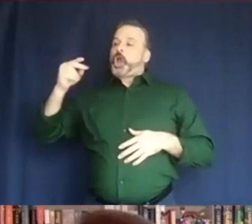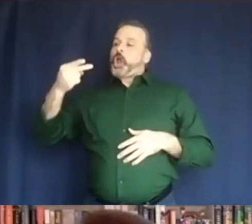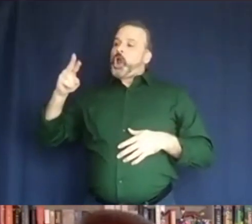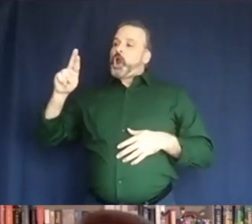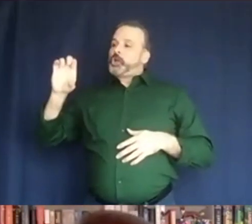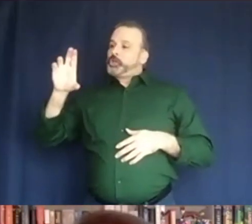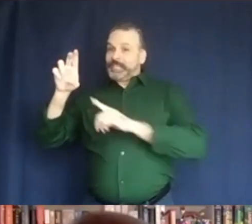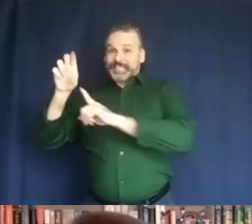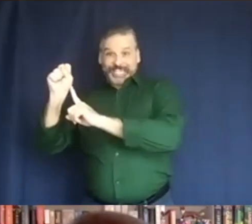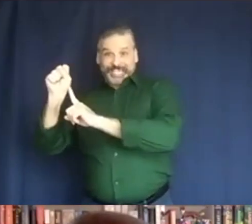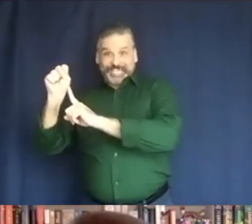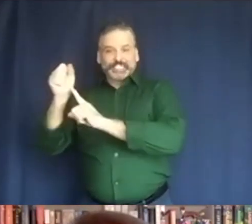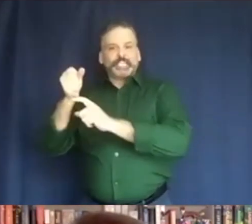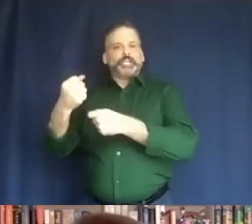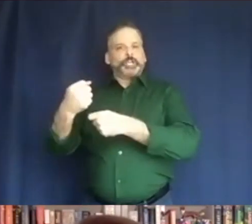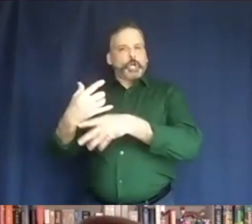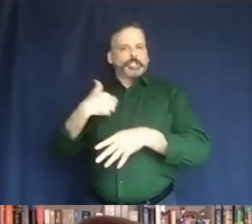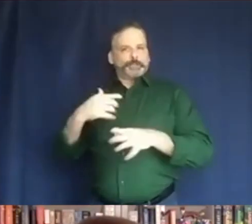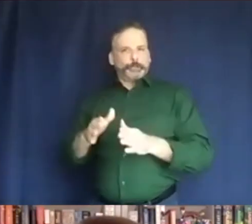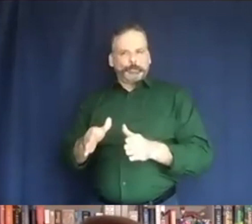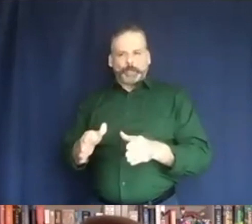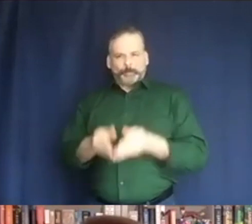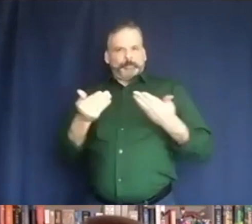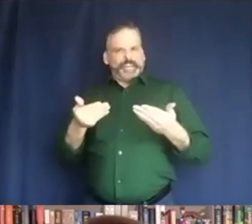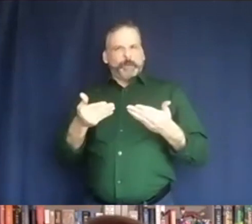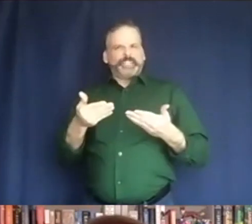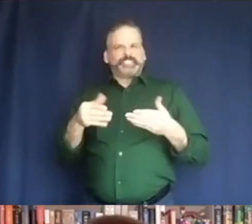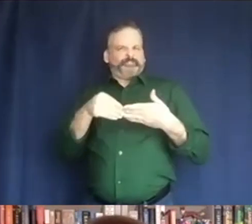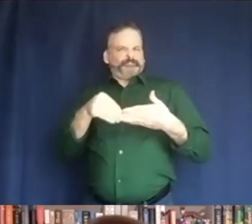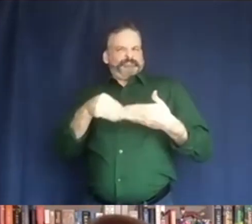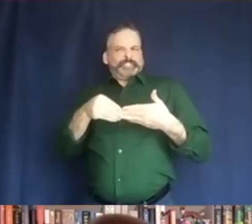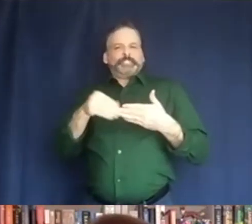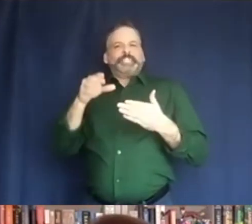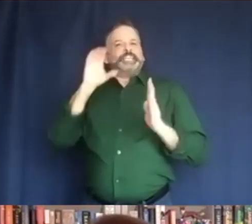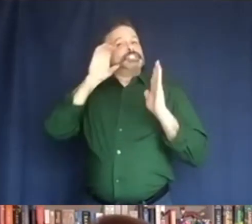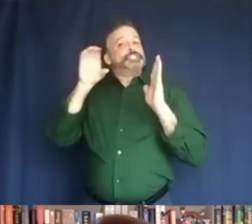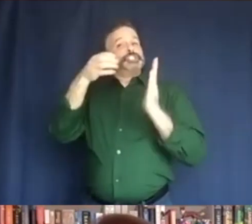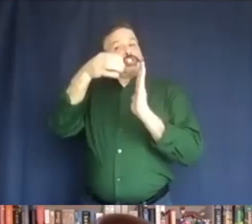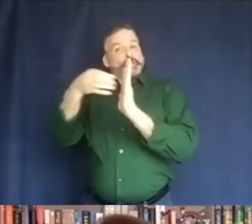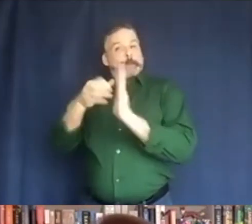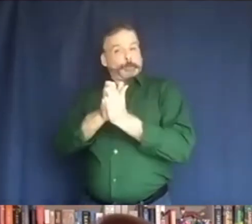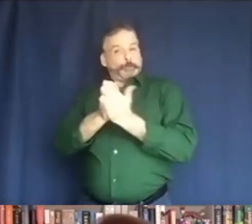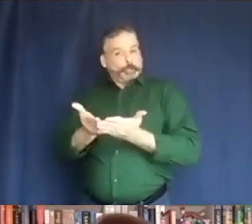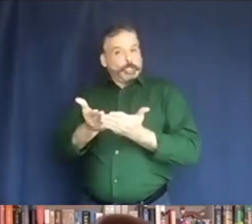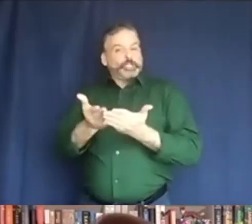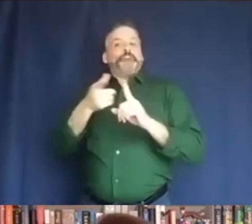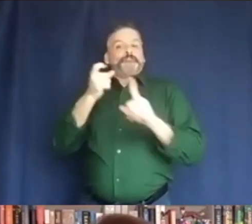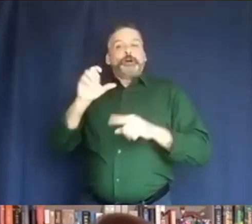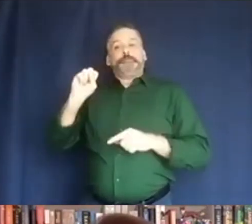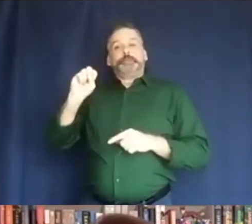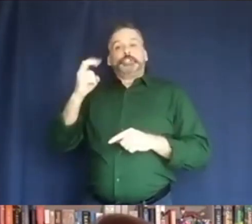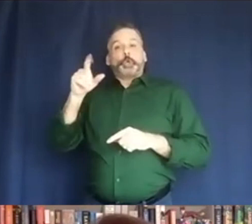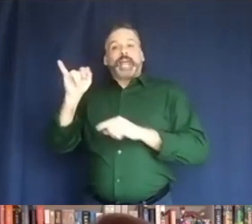caused me to pick up this flimsy little chapter book that was a Greek myth retelling that was at the Scholastic Book Fair. And from there,